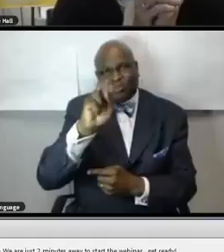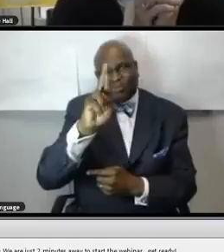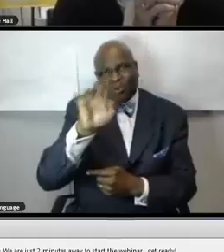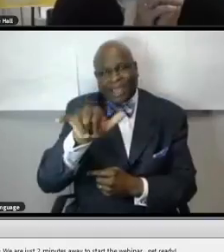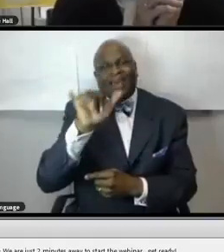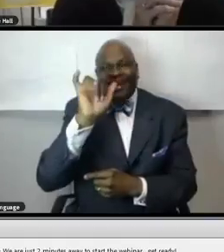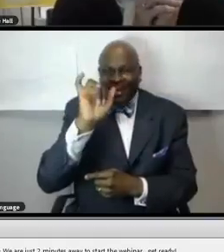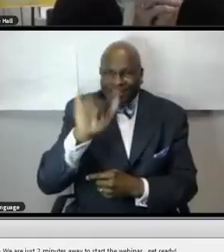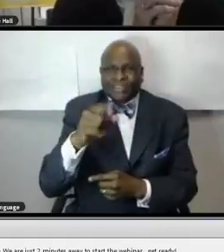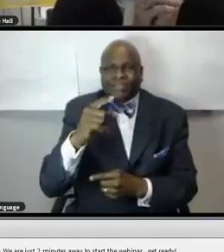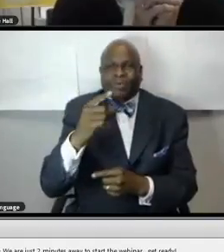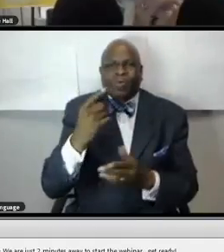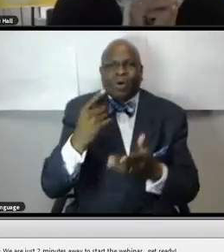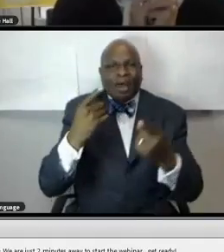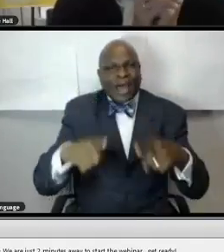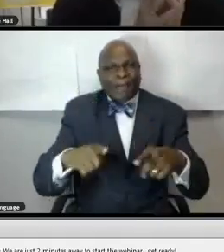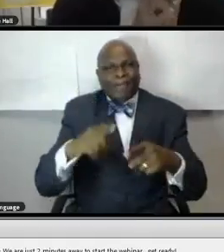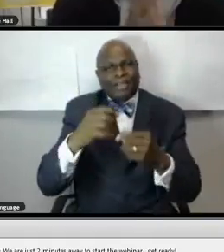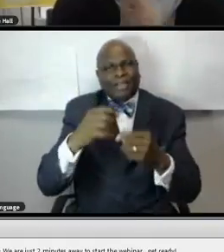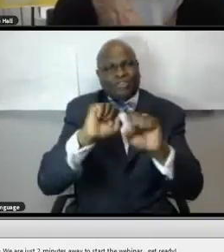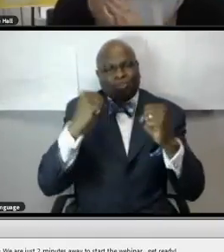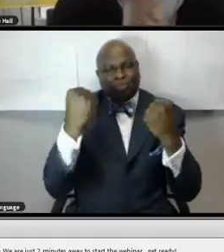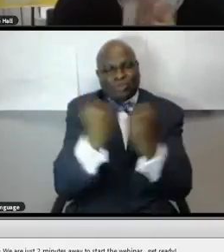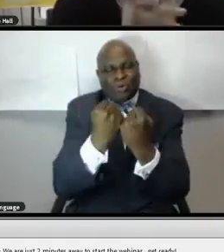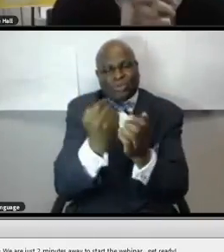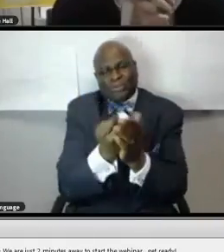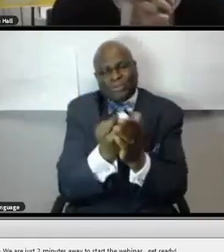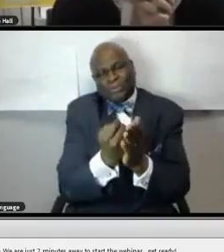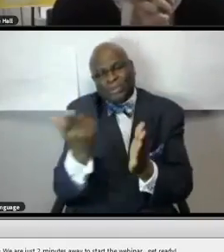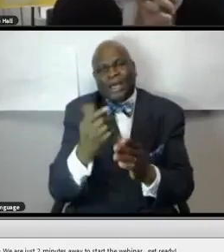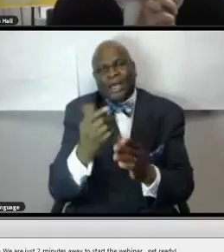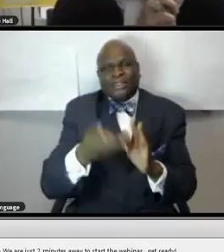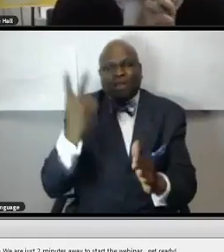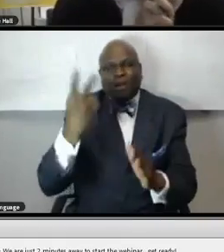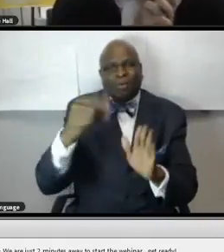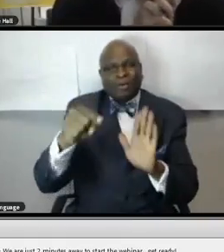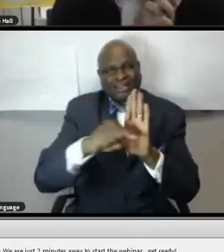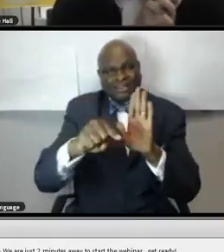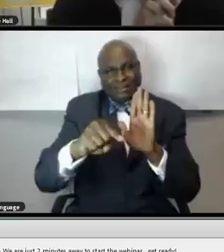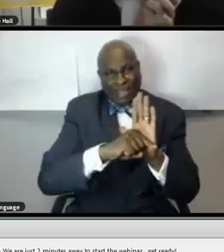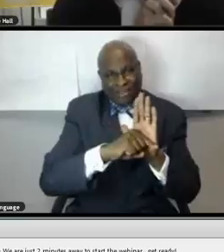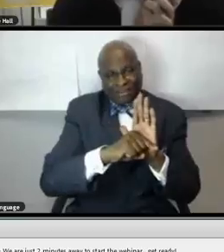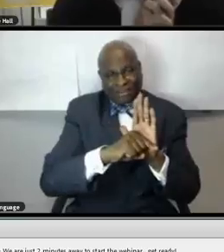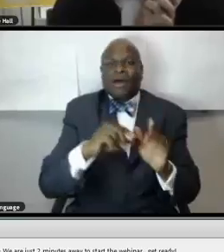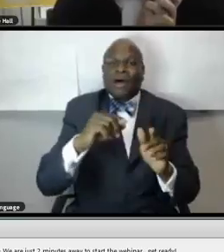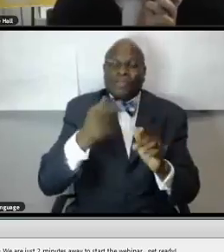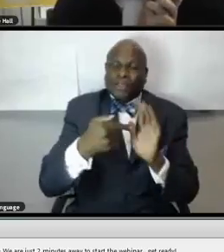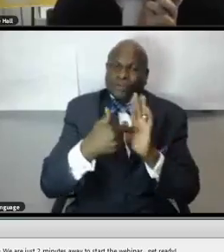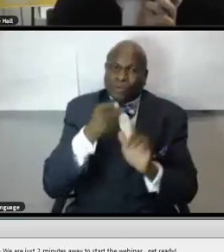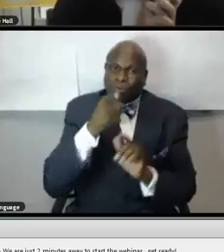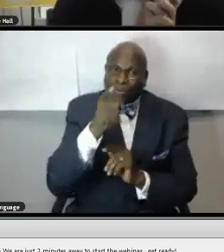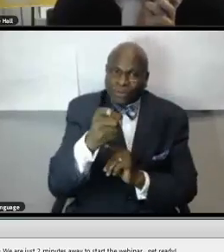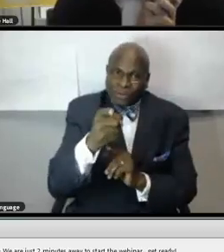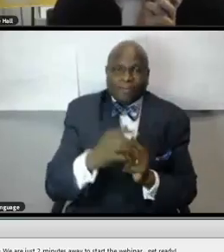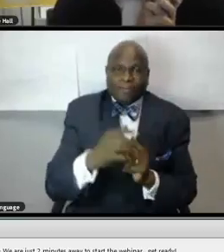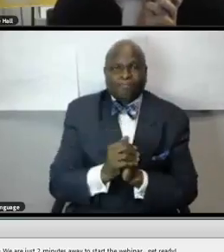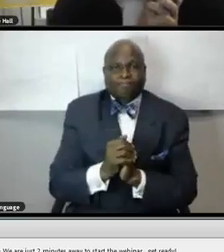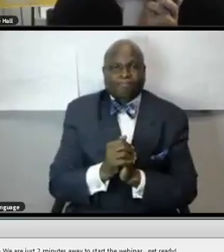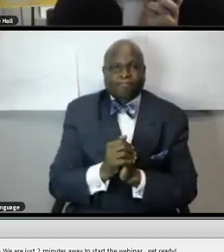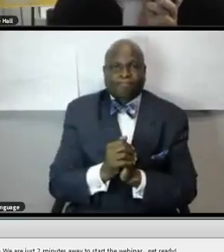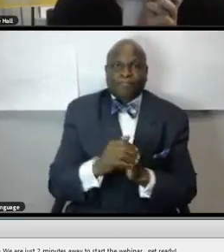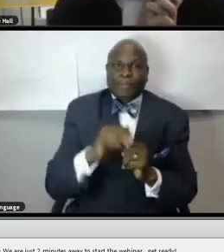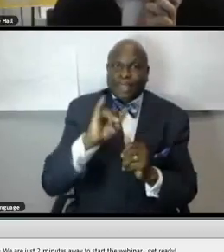is what in social exclusion parlance we call the double disadvantage. What this shows you is that